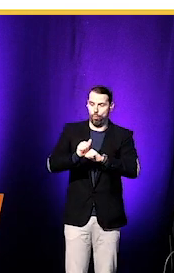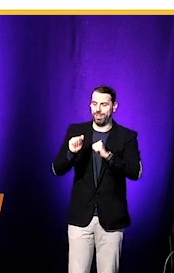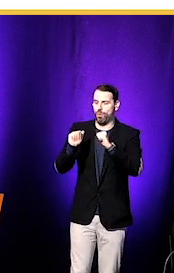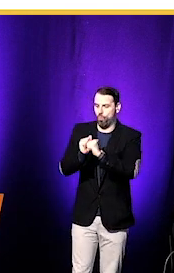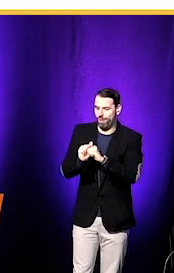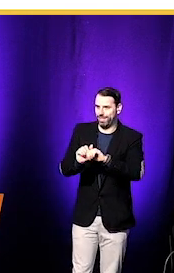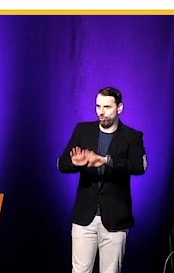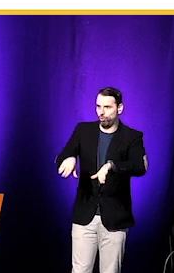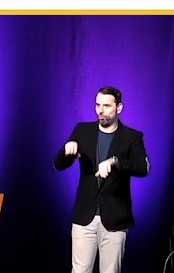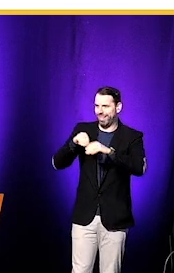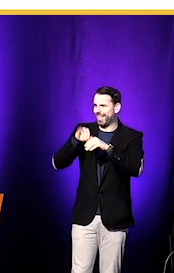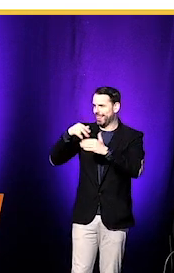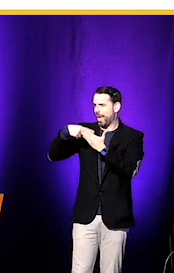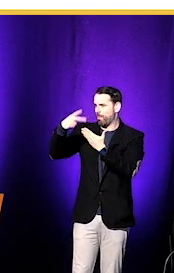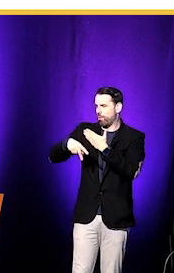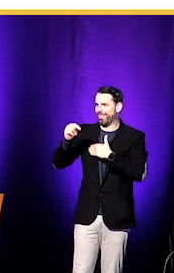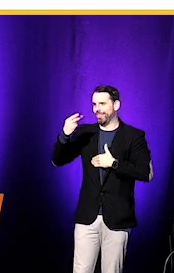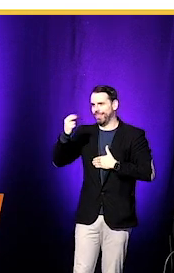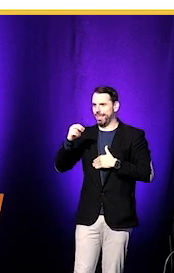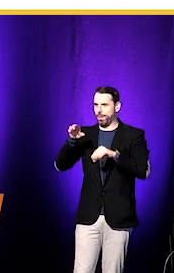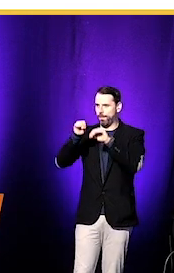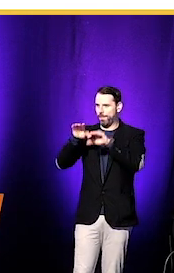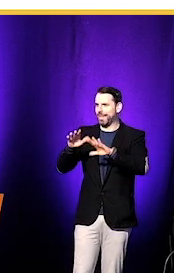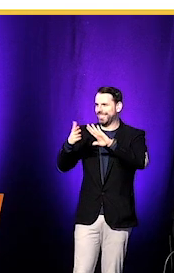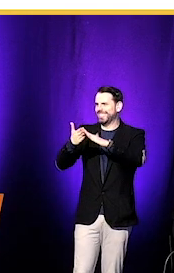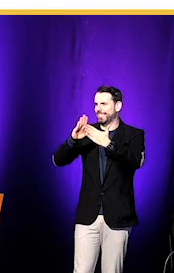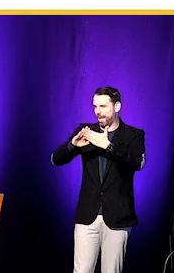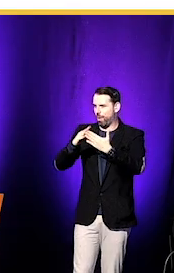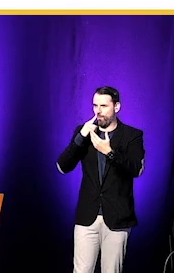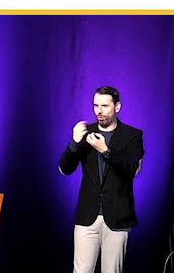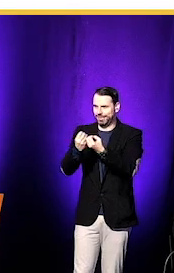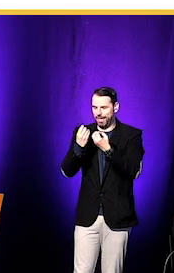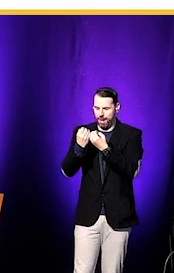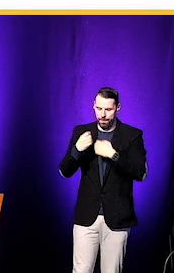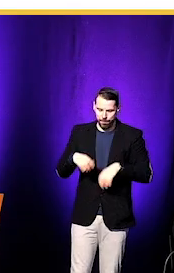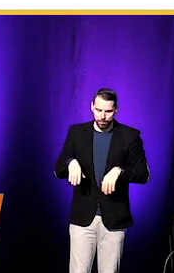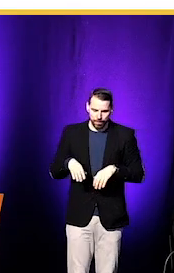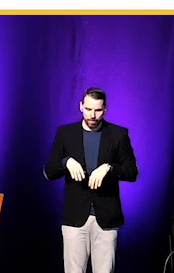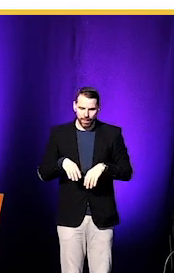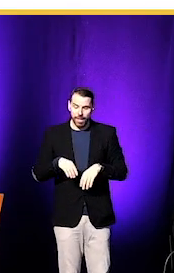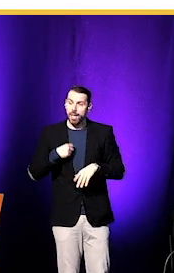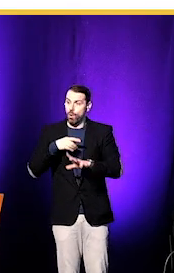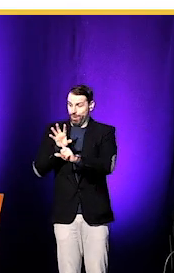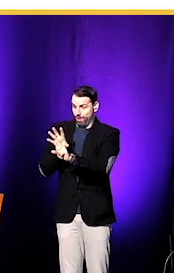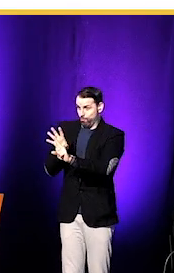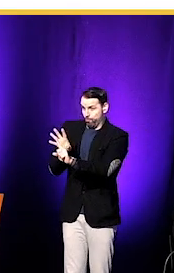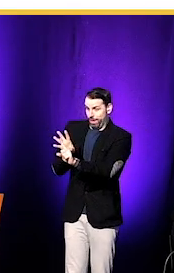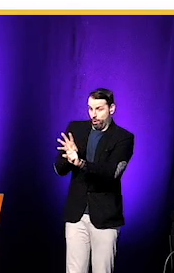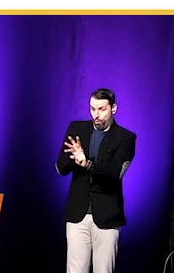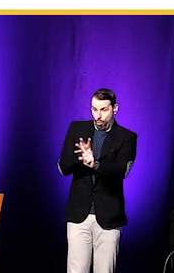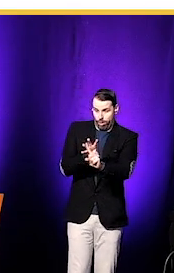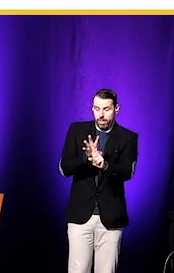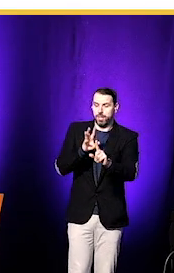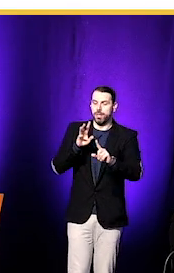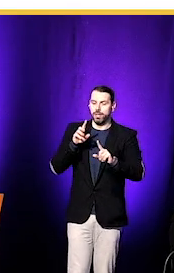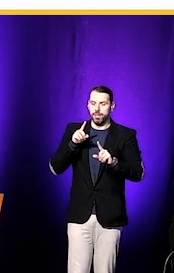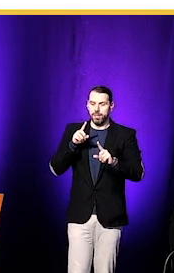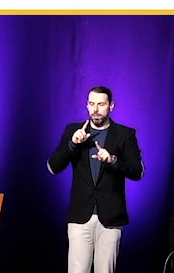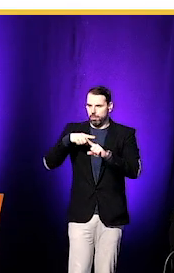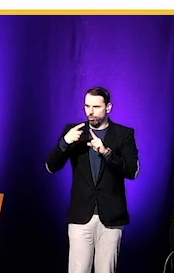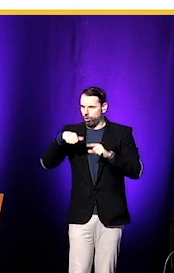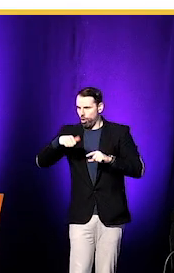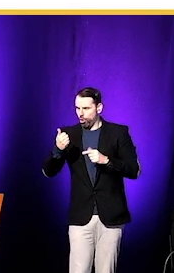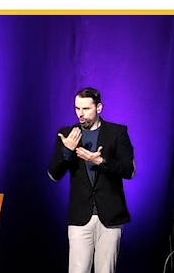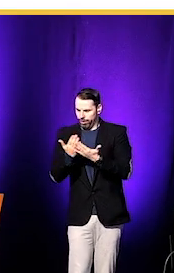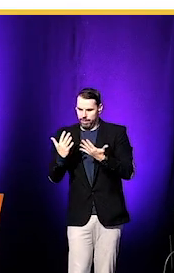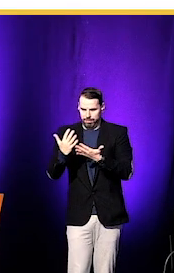Mágico. These and video recordings of the home in El Pueblo Mágico and other jointly produced artifacts help us understand